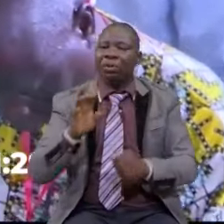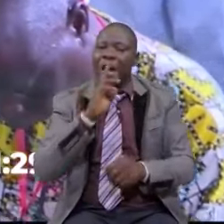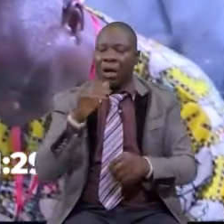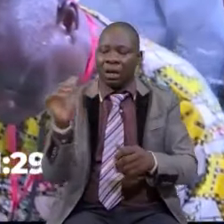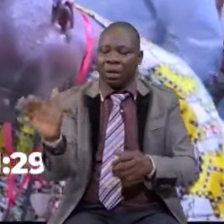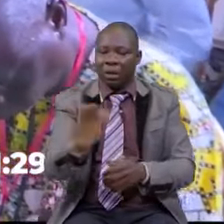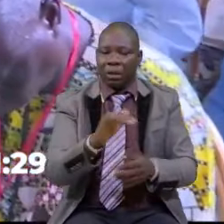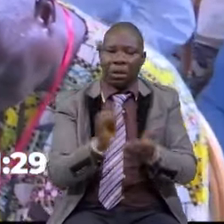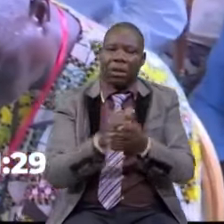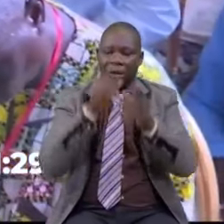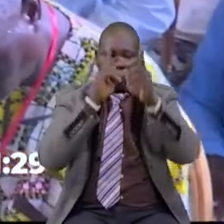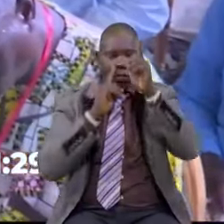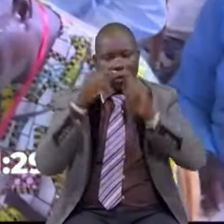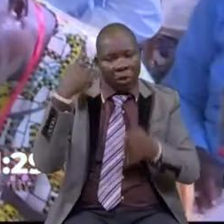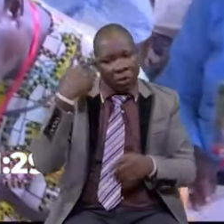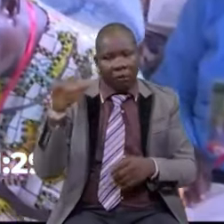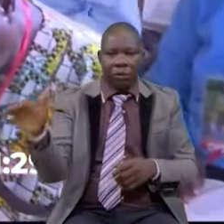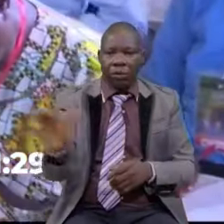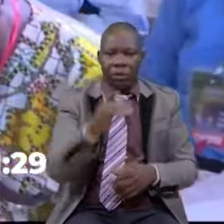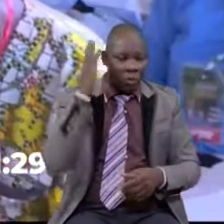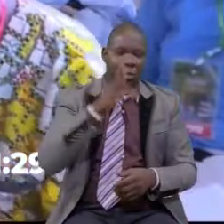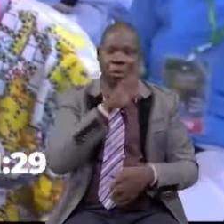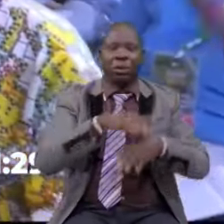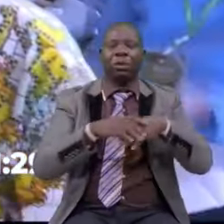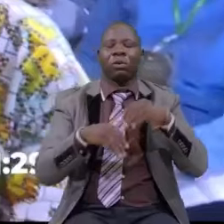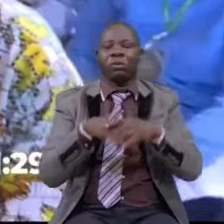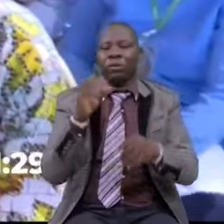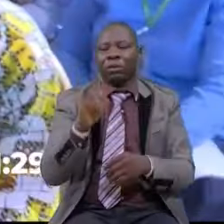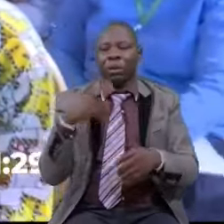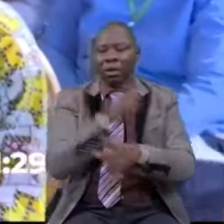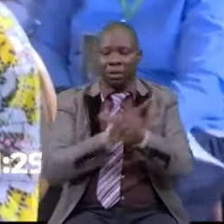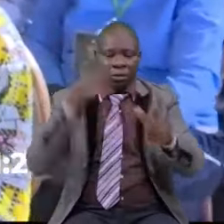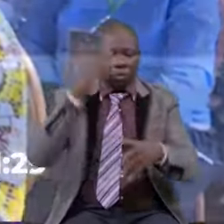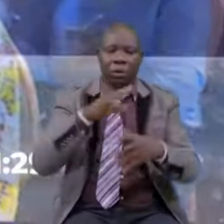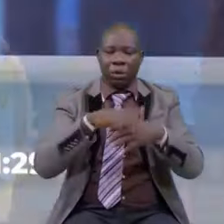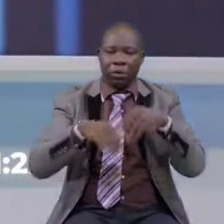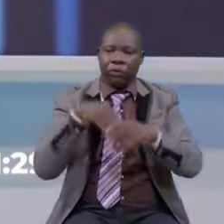mourn, for they shall be comforted. The Lord will comfort you.